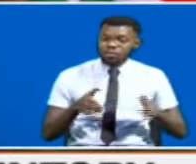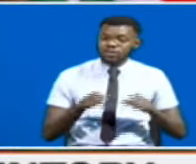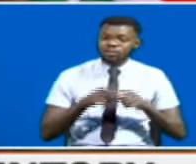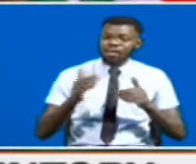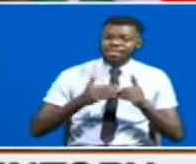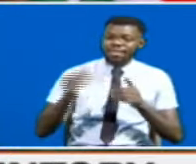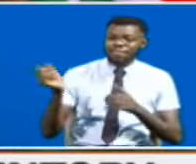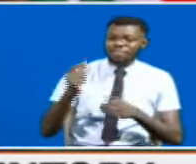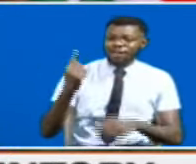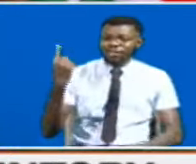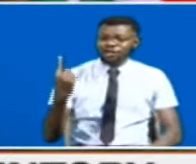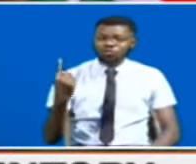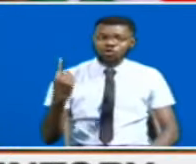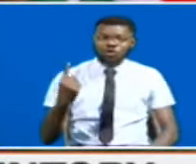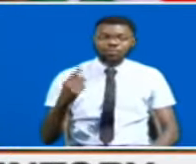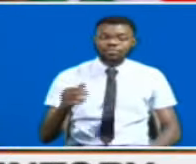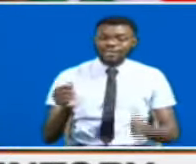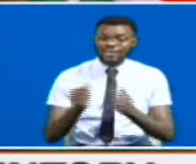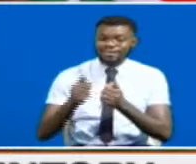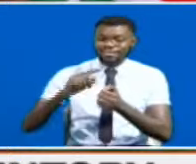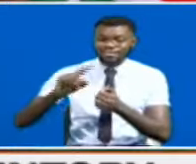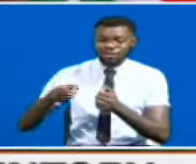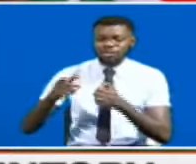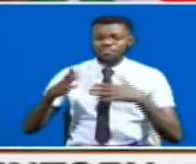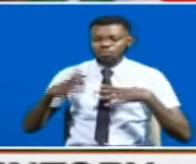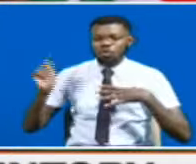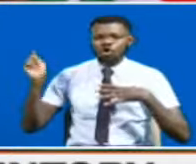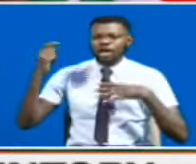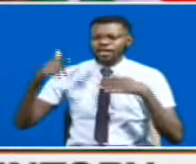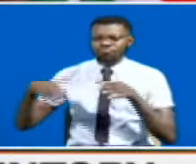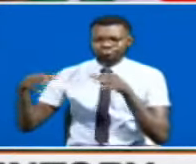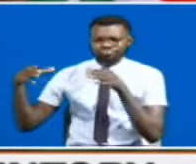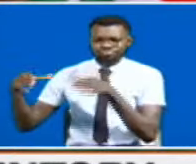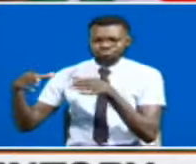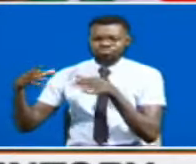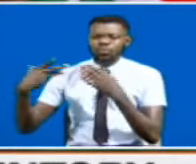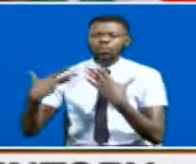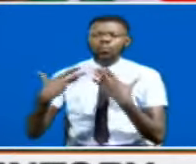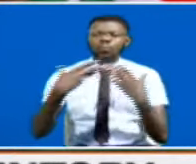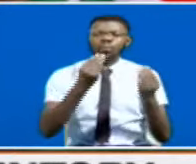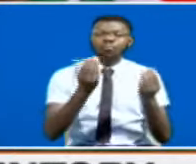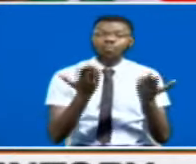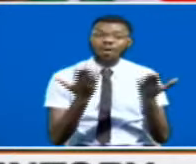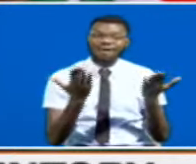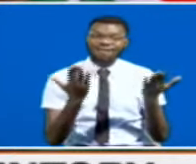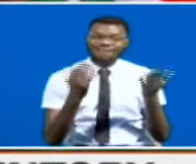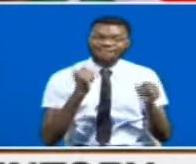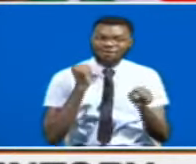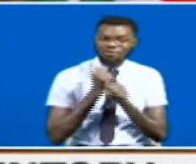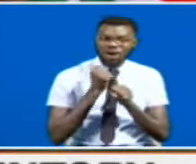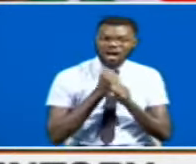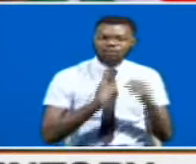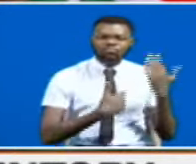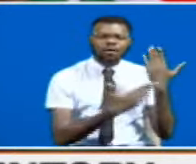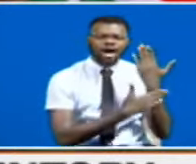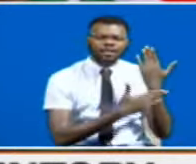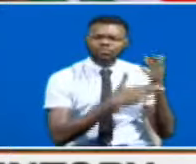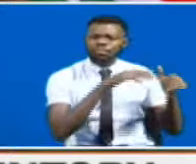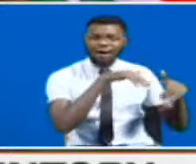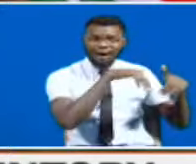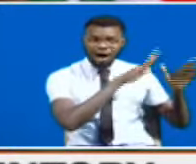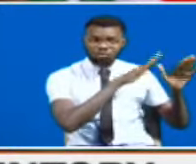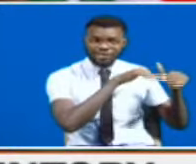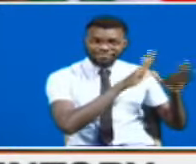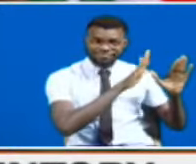month, January, the first 10,000 Kenyans will be leaving to go and work in foreign countries so